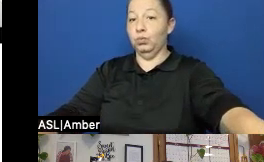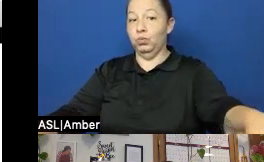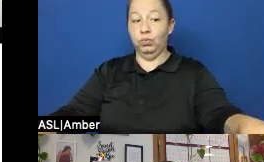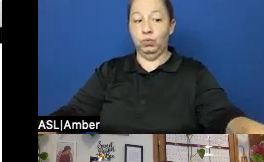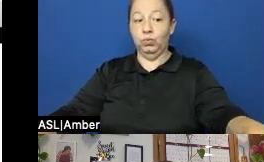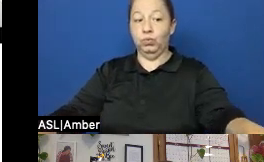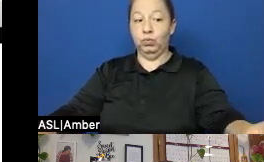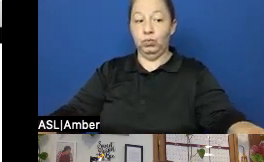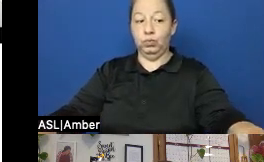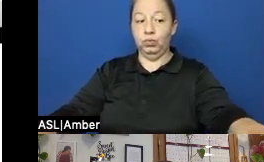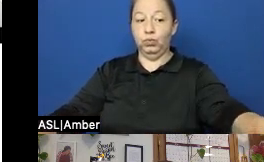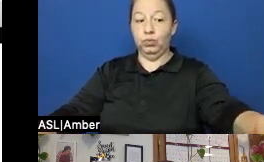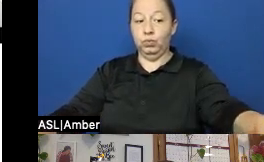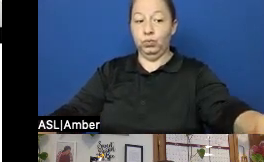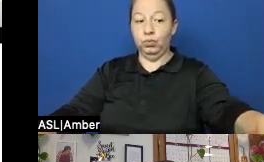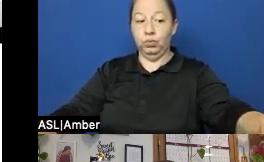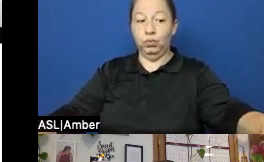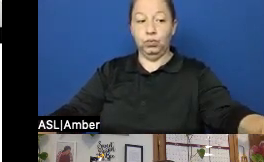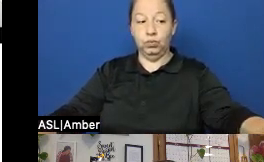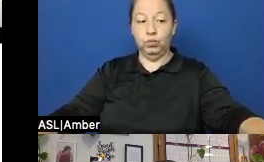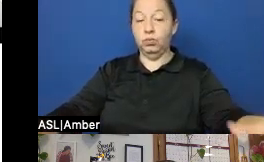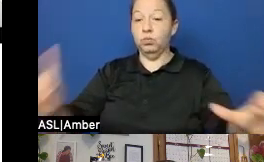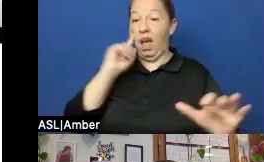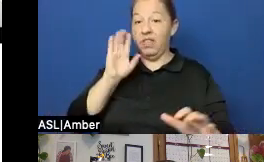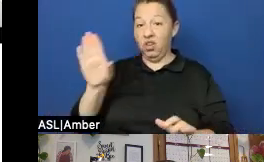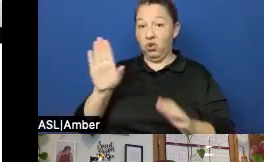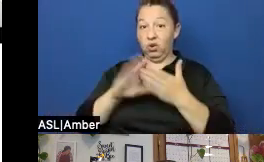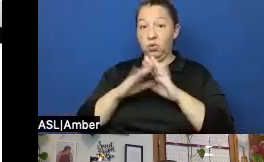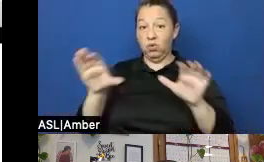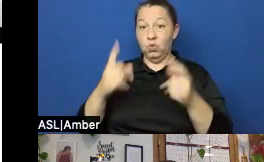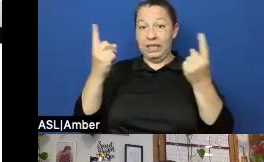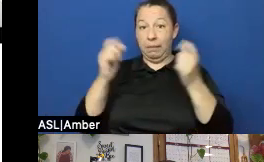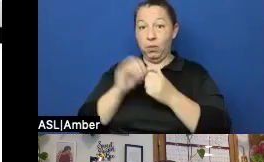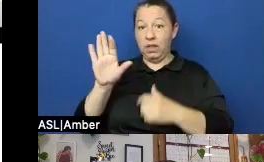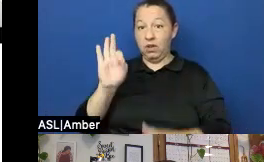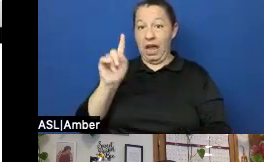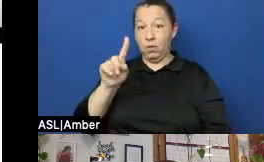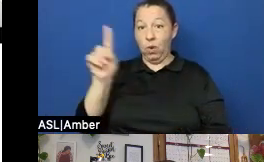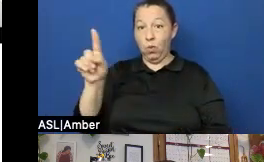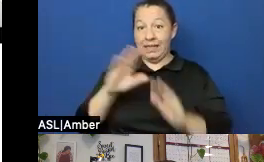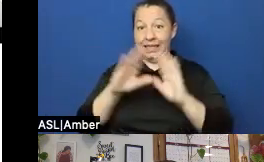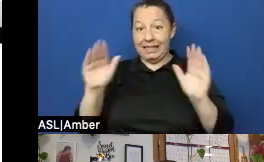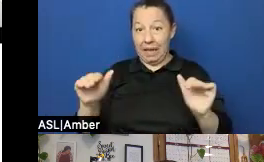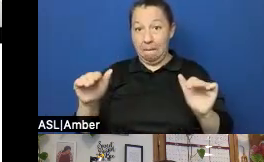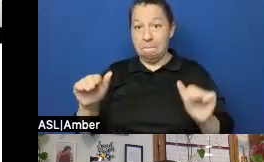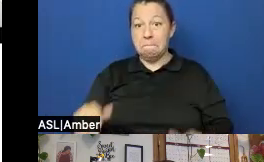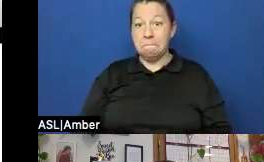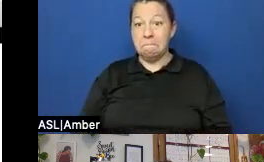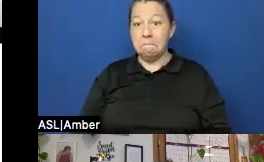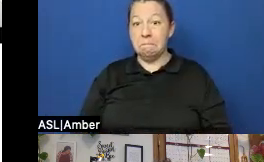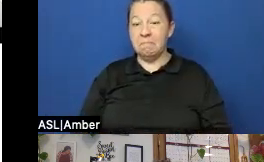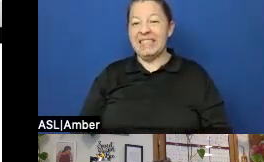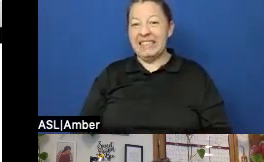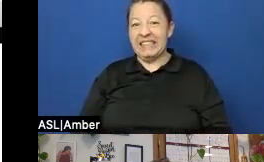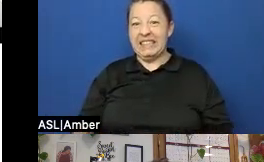I think her community is doing something with their 911 system. So she may